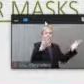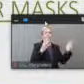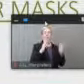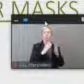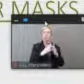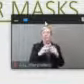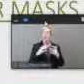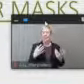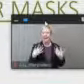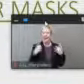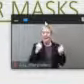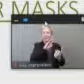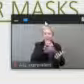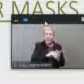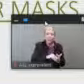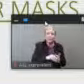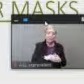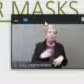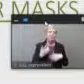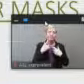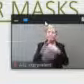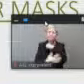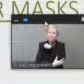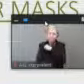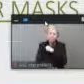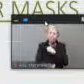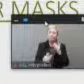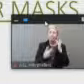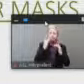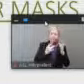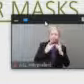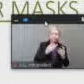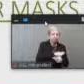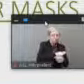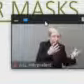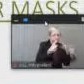low-income community health centers, where most of them are